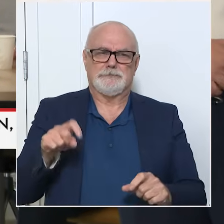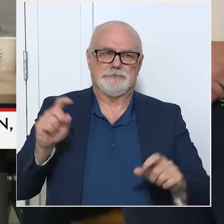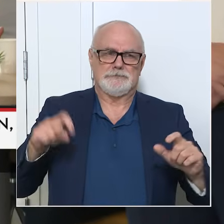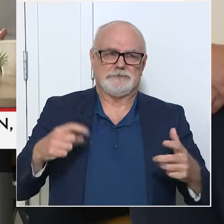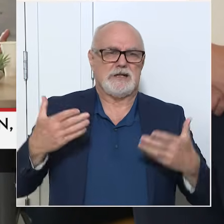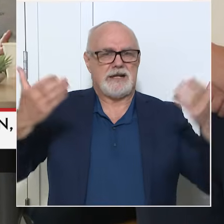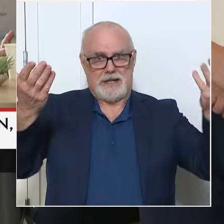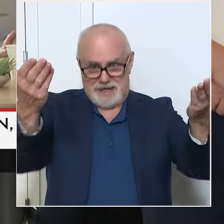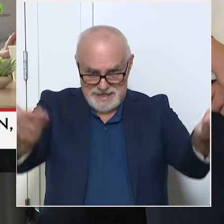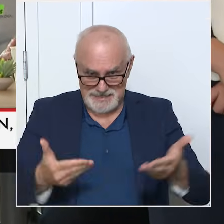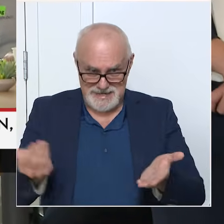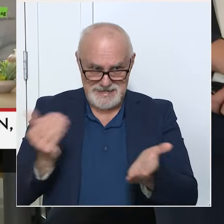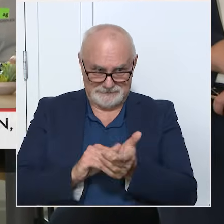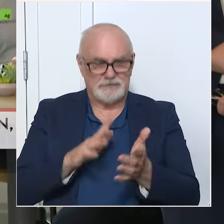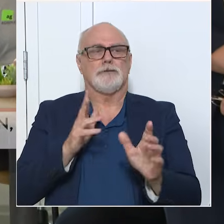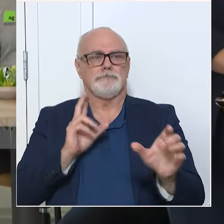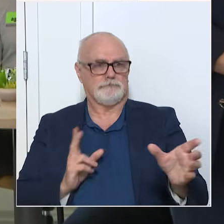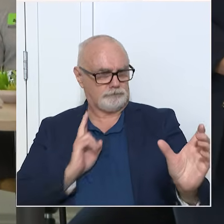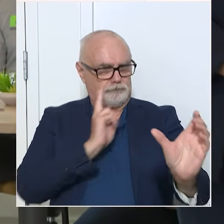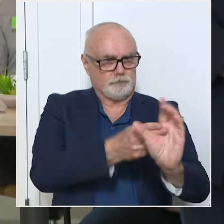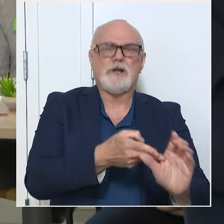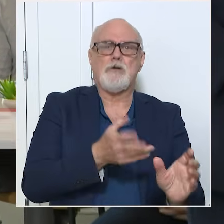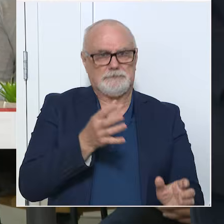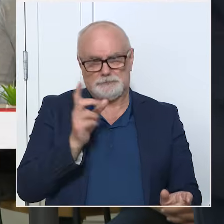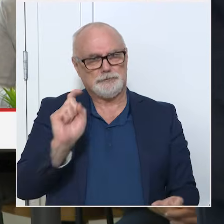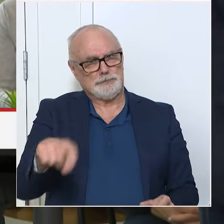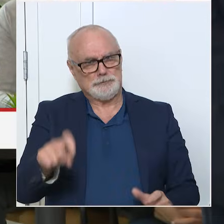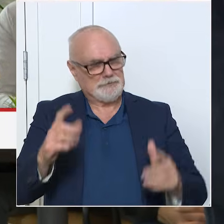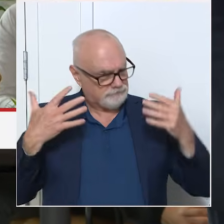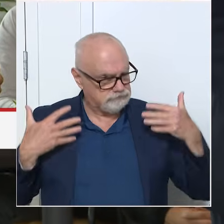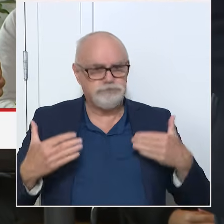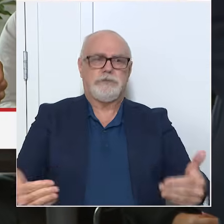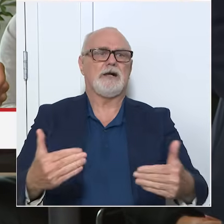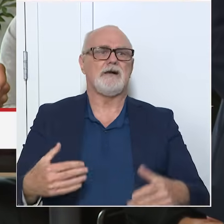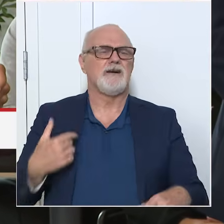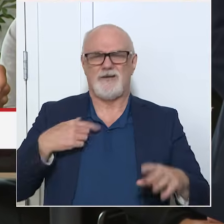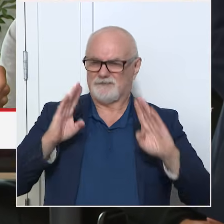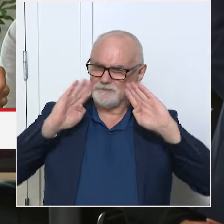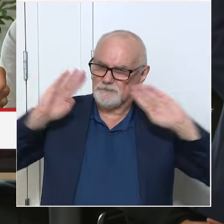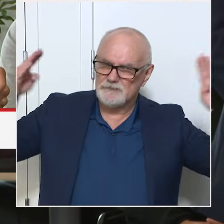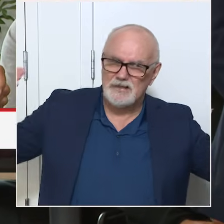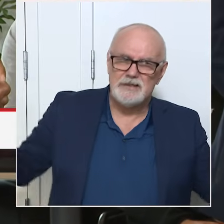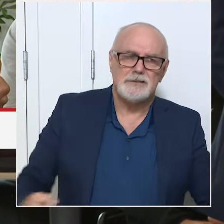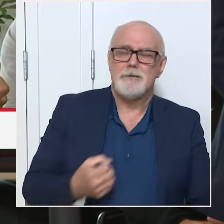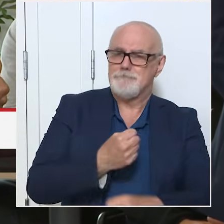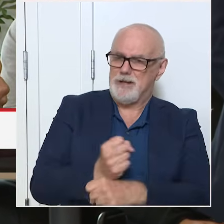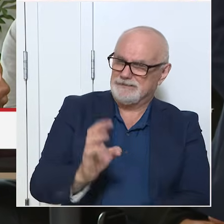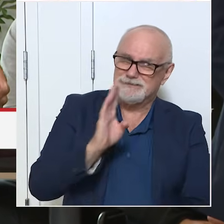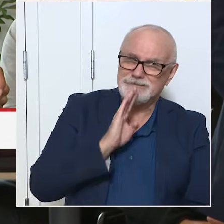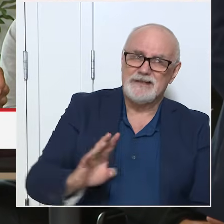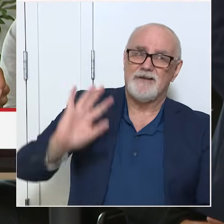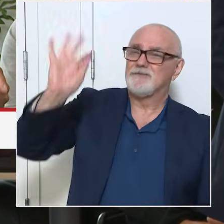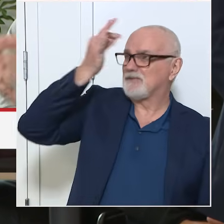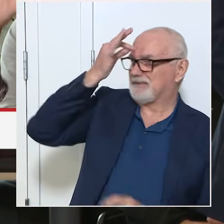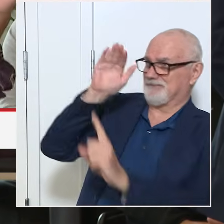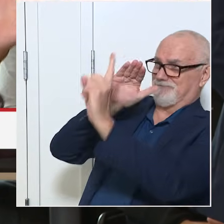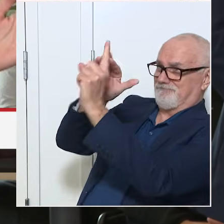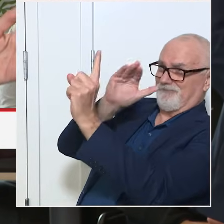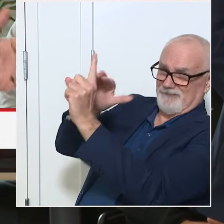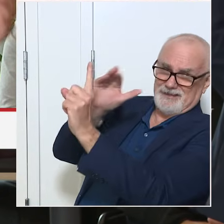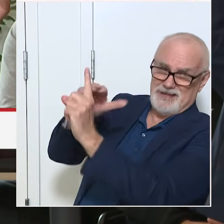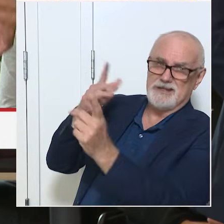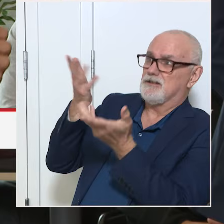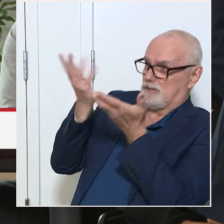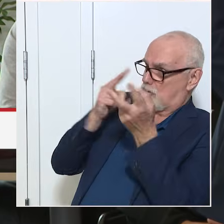still necessary. And we are very focused in letting the federal government know exactly